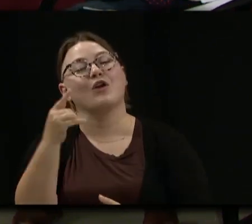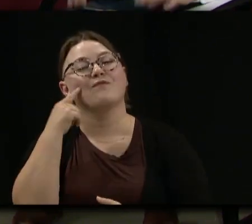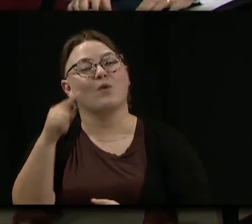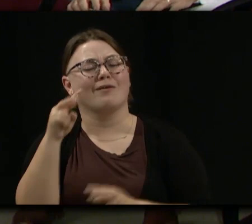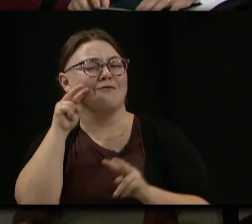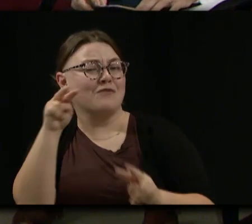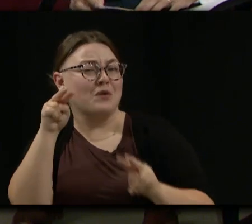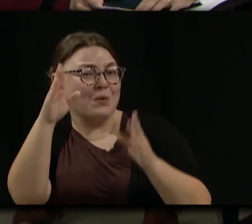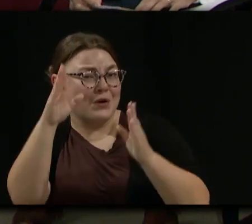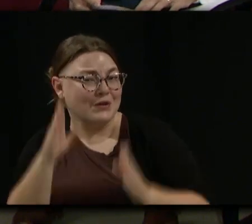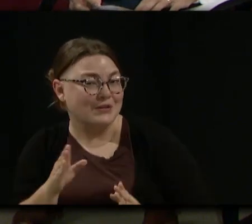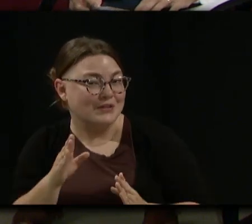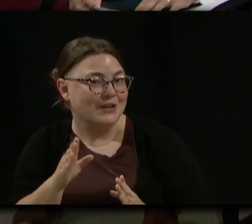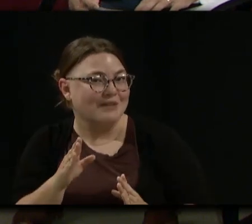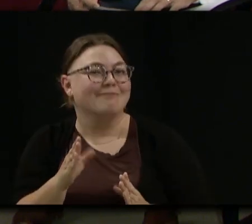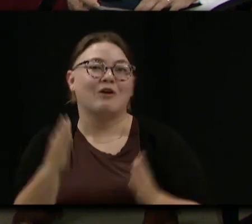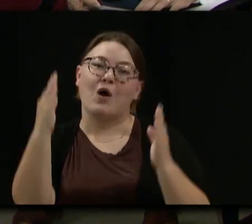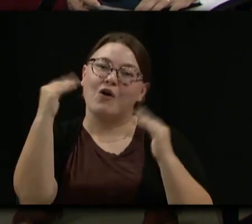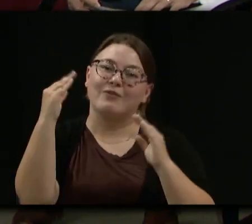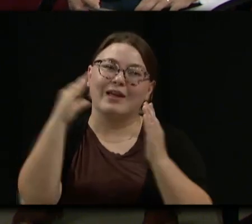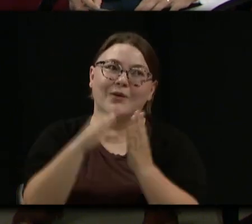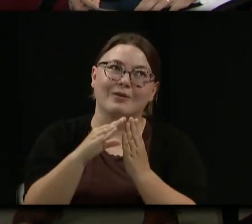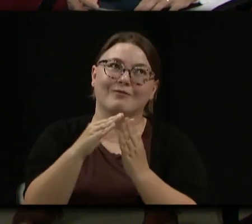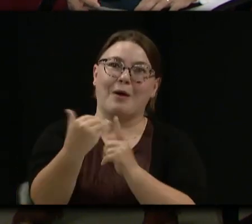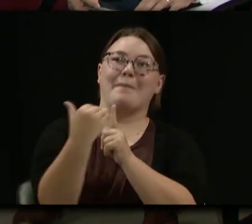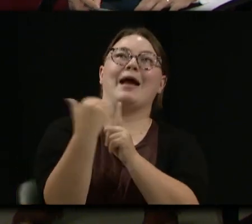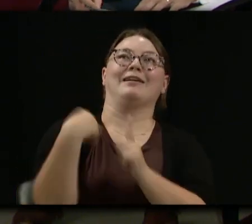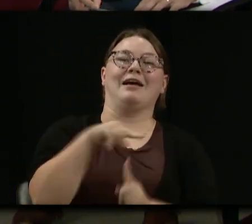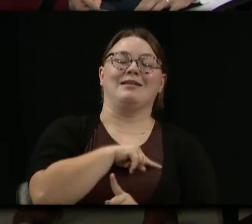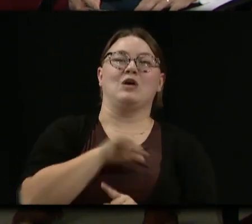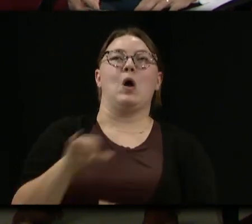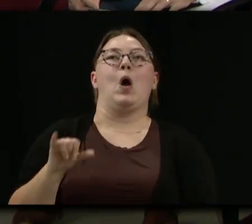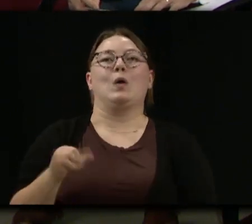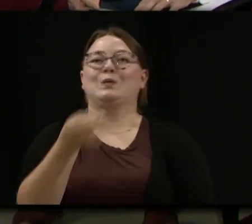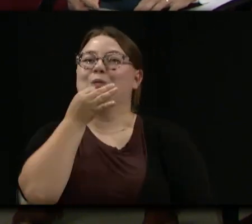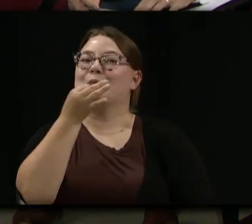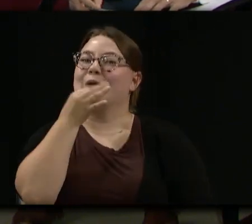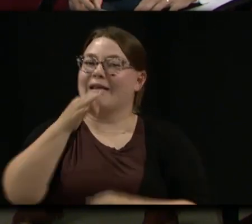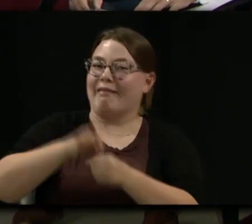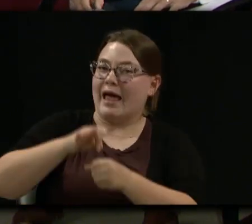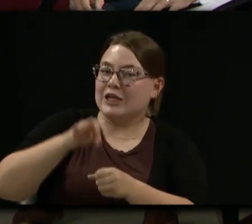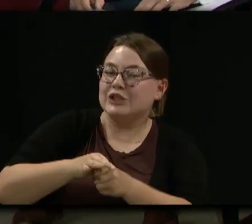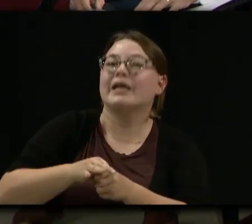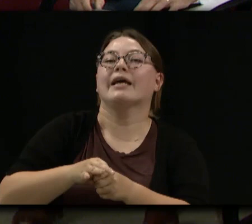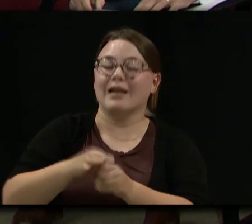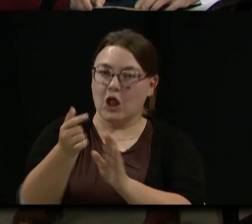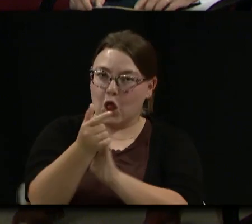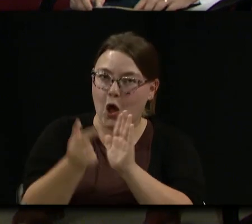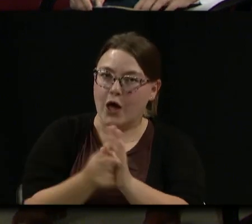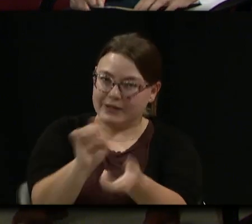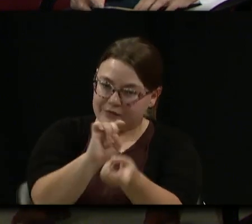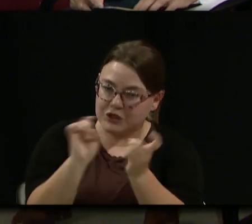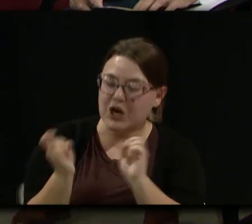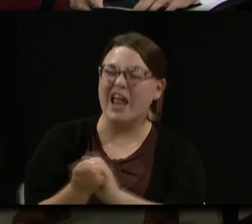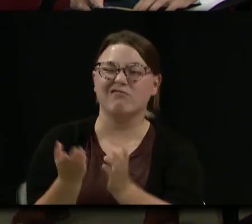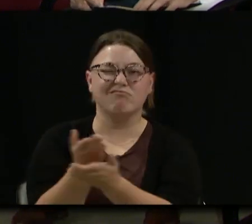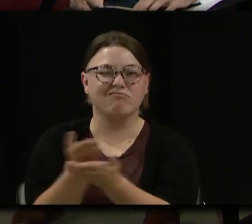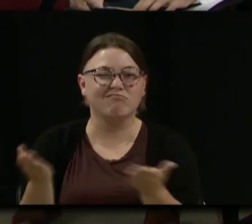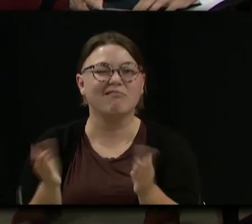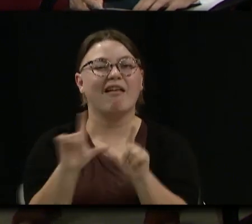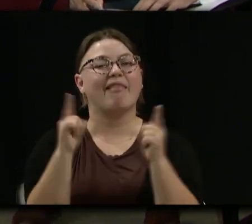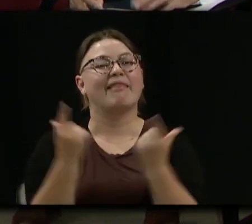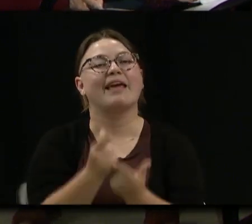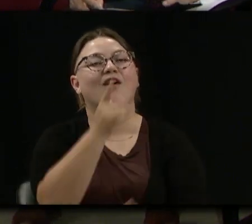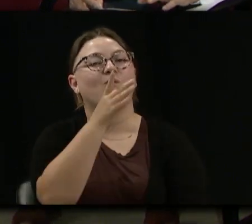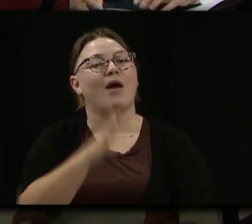little bit, reminding ourselves of what is going on in terms of the voter law changes. The League of Women Voters encourages everyone